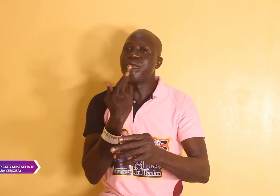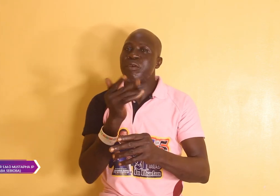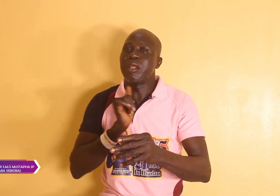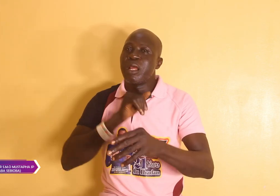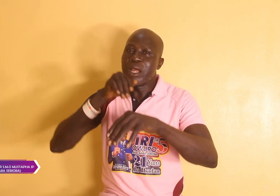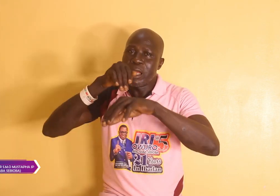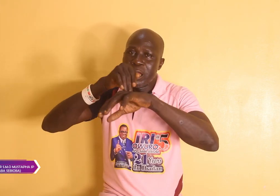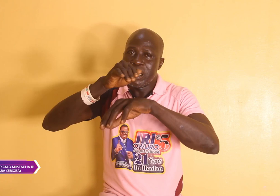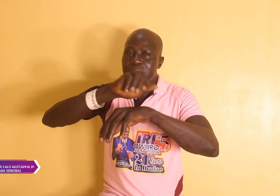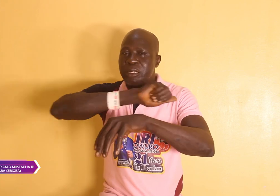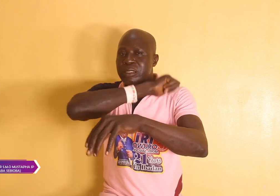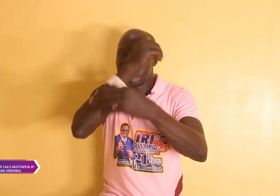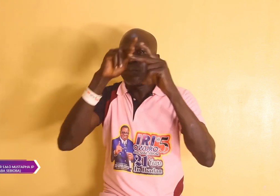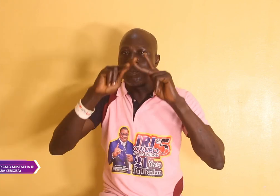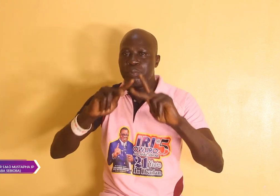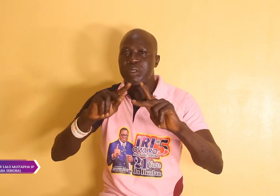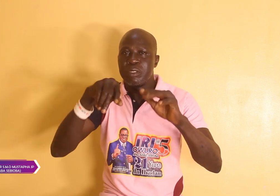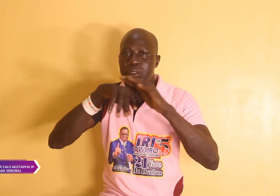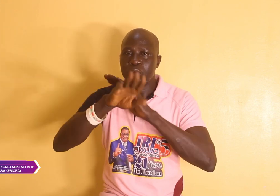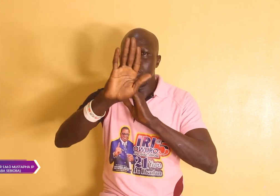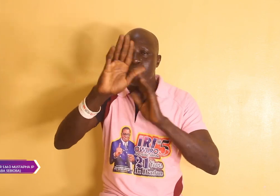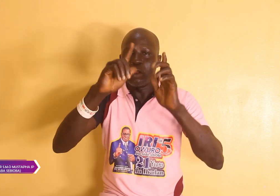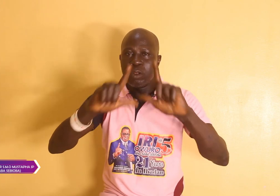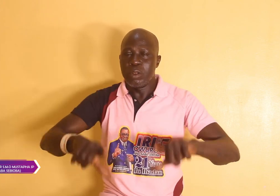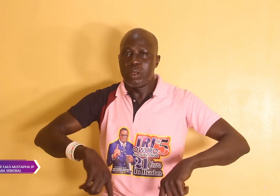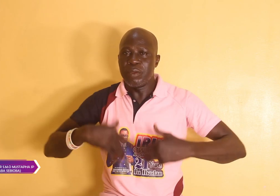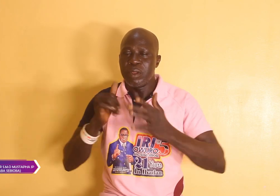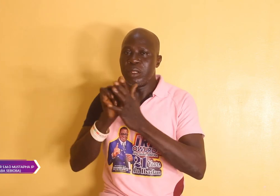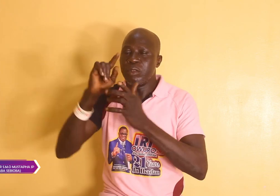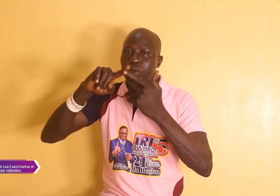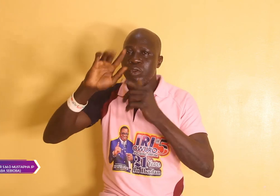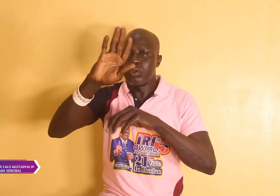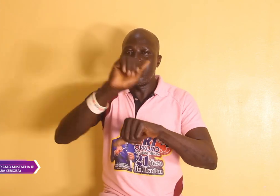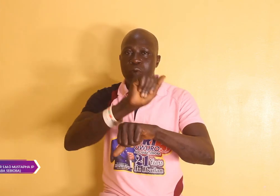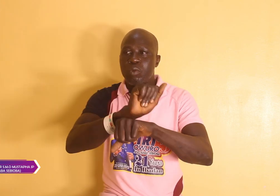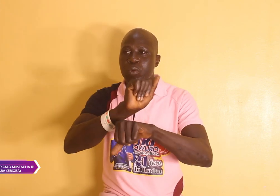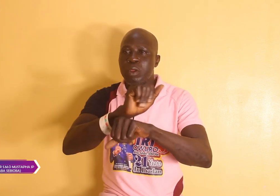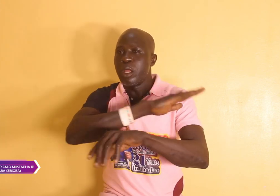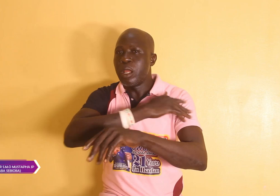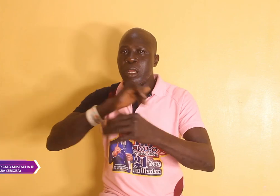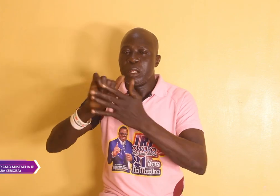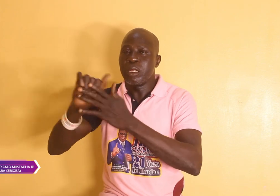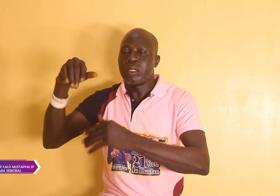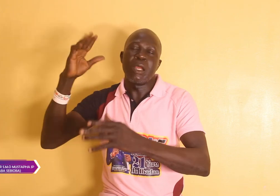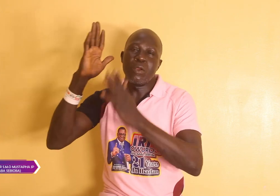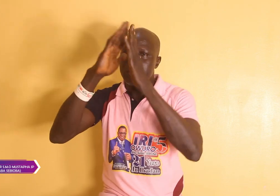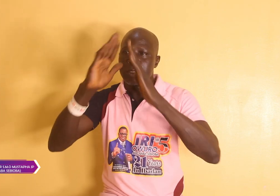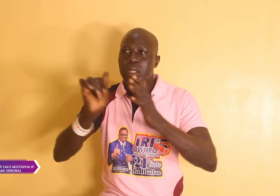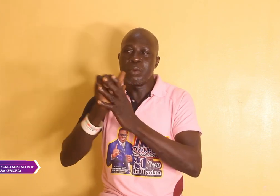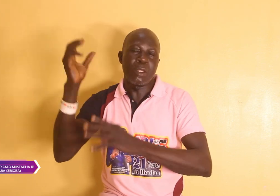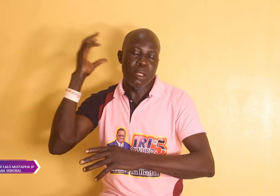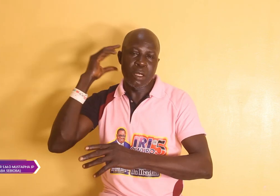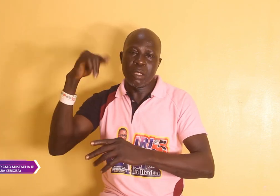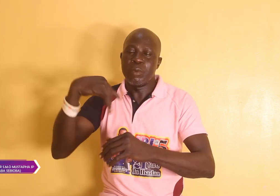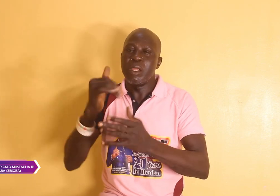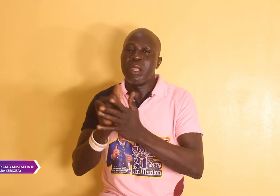ran alaafia si aye re I say peace to your life ati sise re and to your job aninu ile ti ati ngbo mi in the house that are hearing